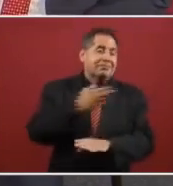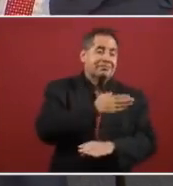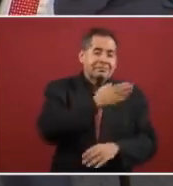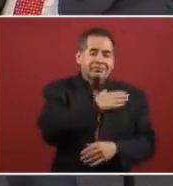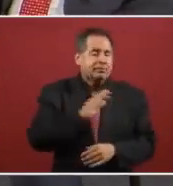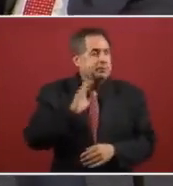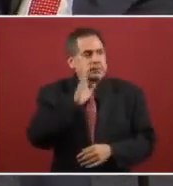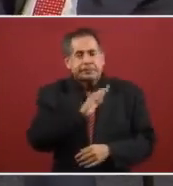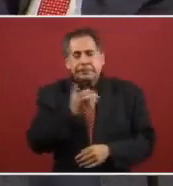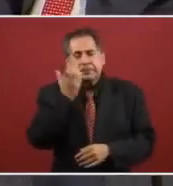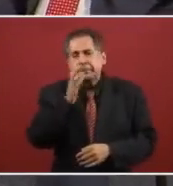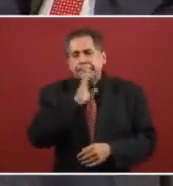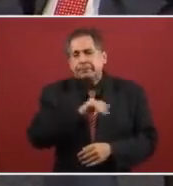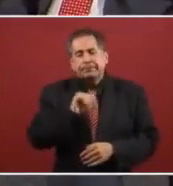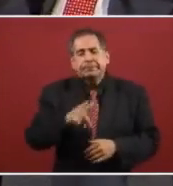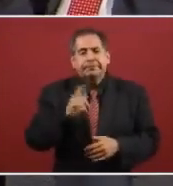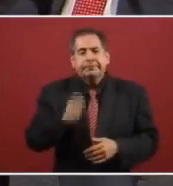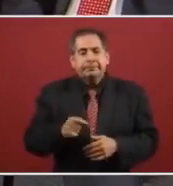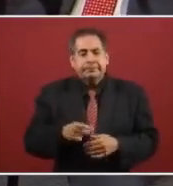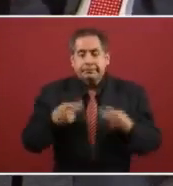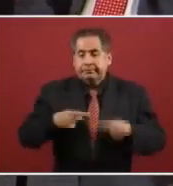bad custom